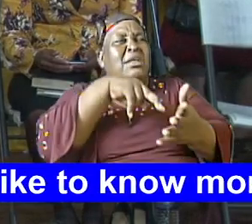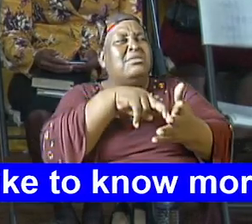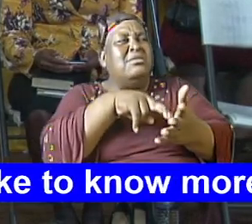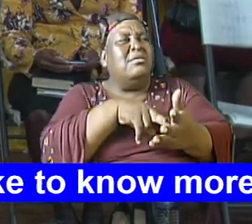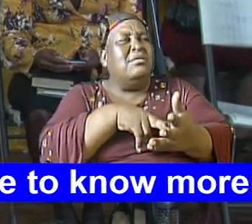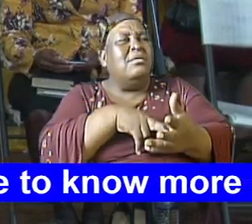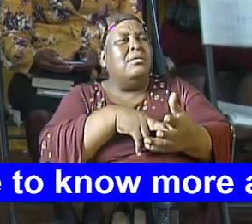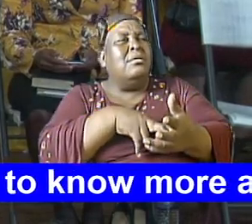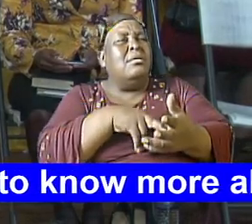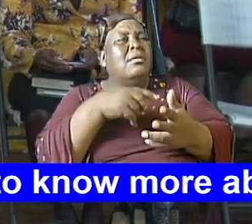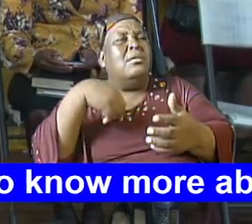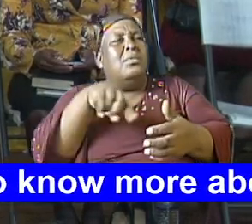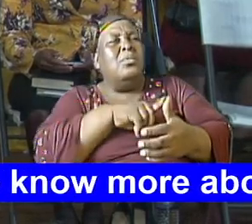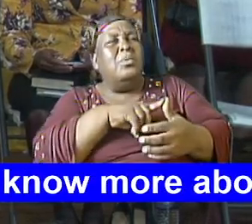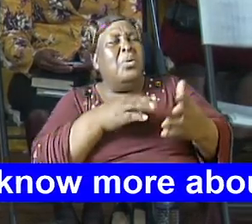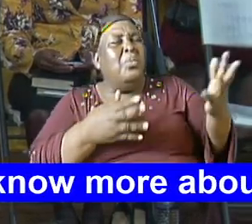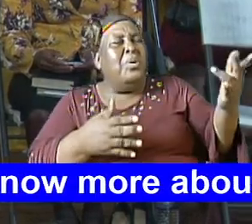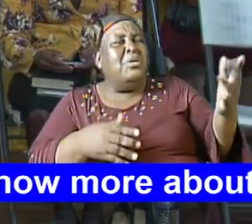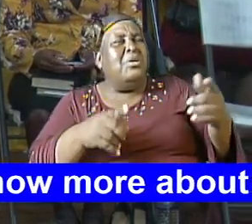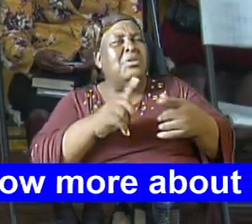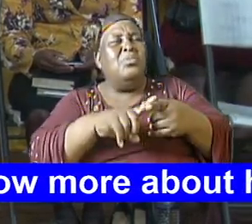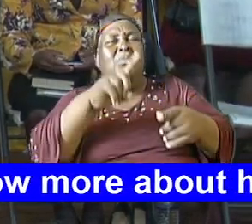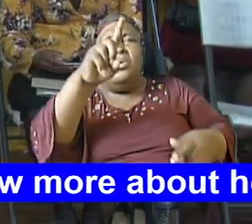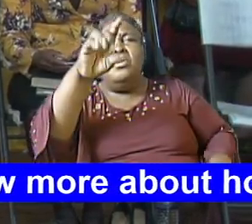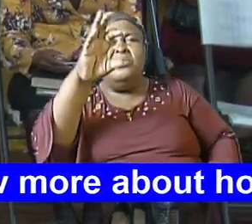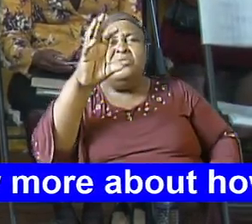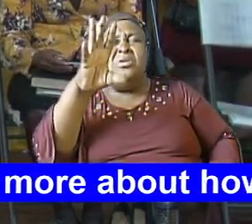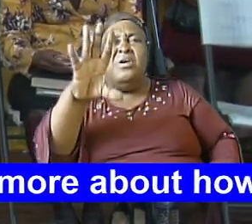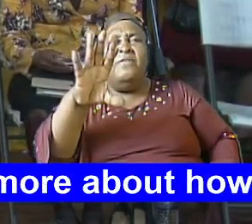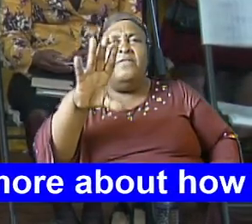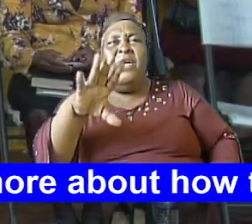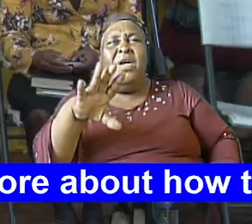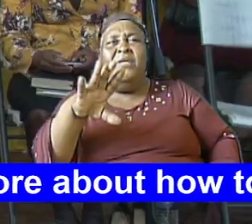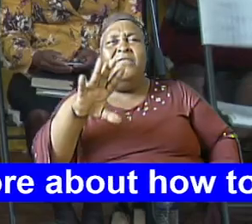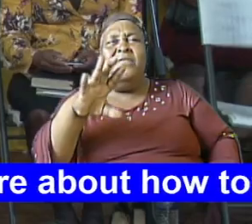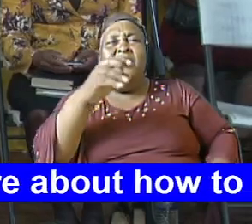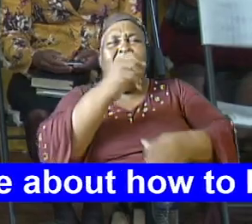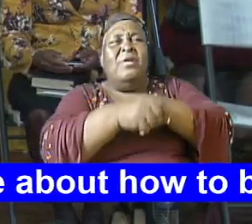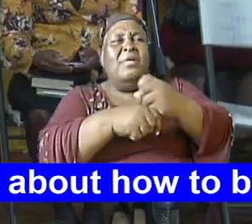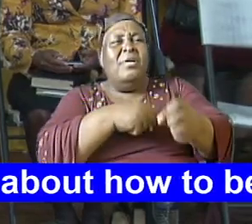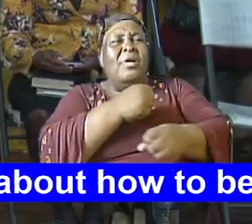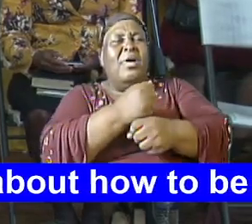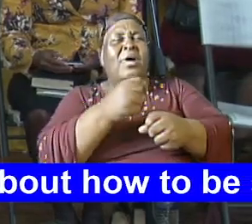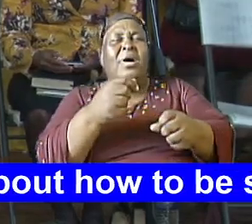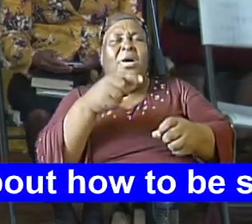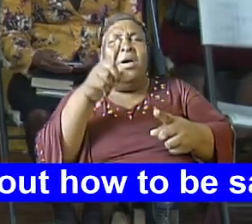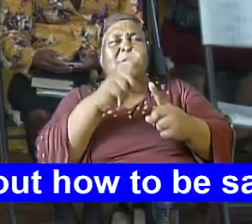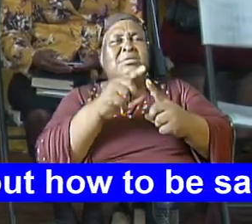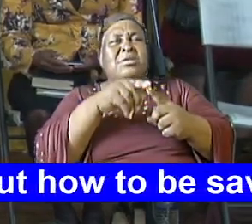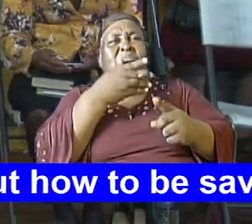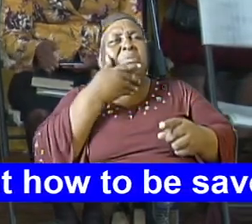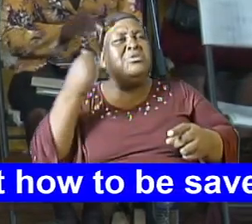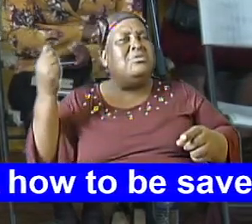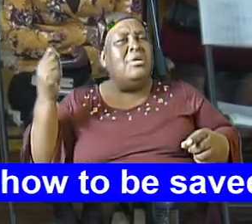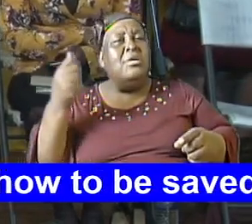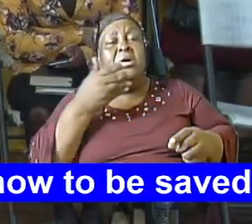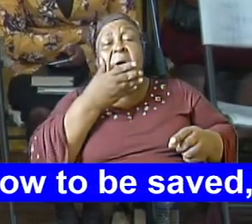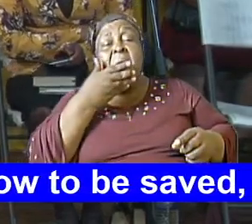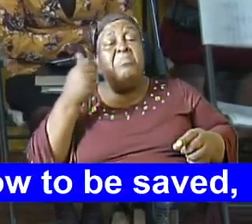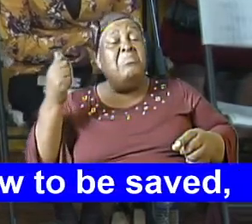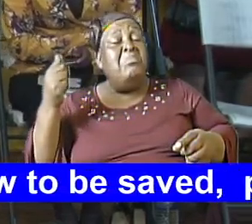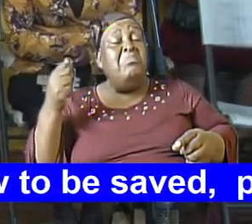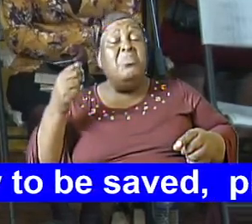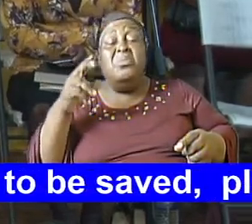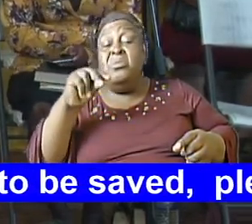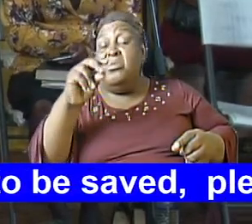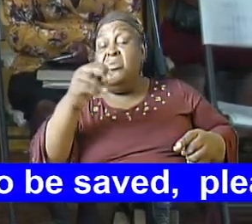commitment to God, we're waiting until we are 105 years old, maybe until something better comes along. There is no better than this. You can't find better